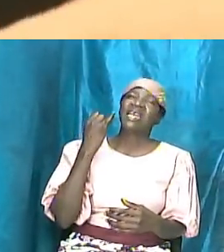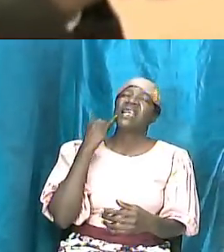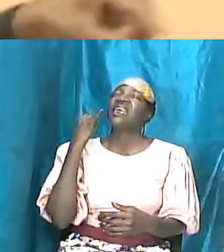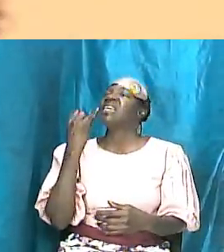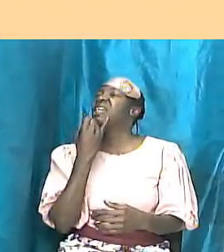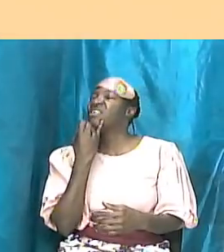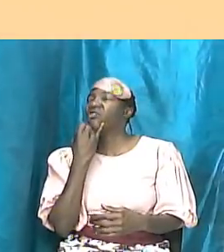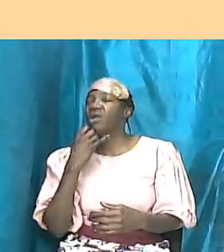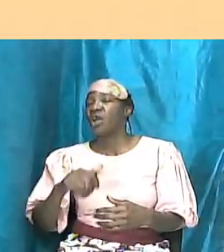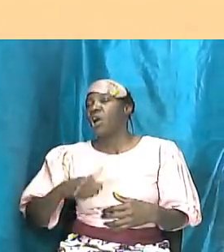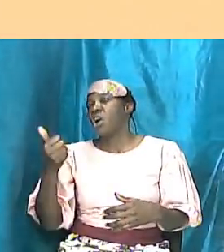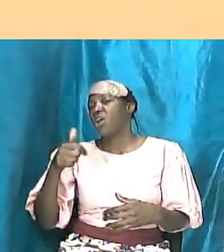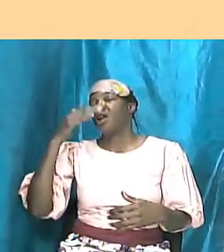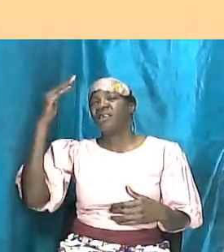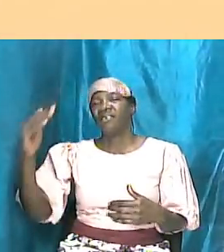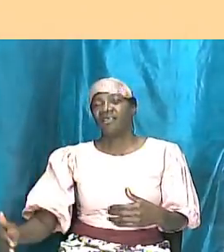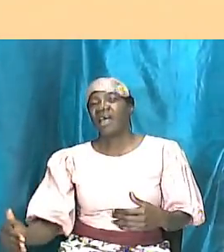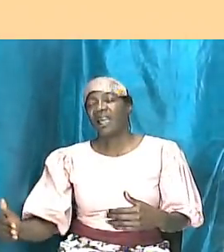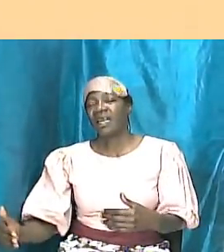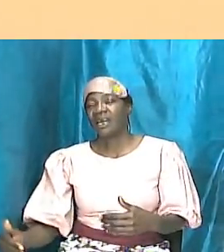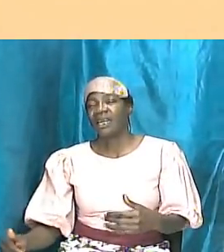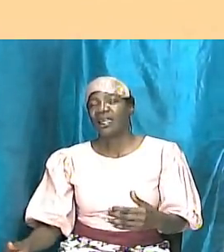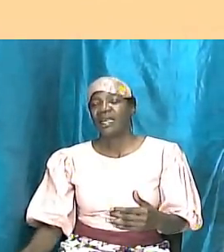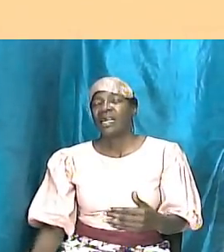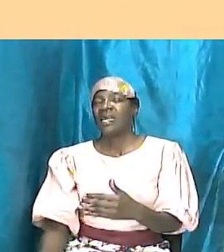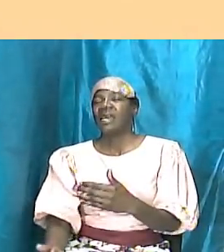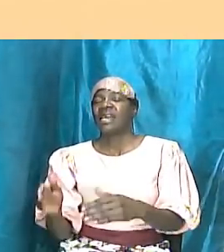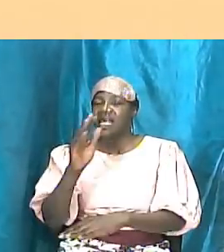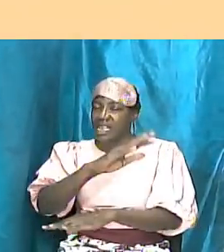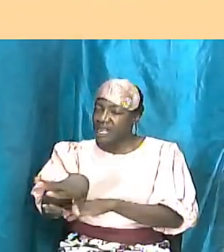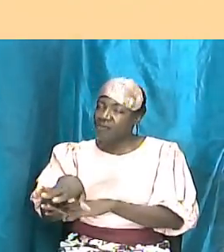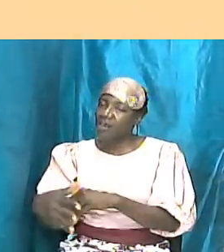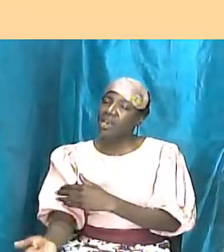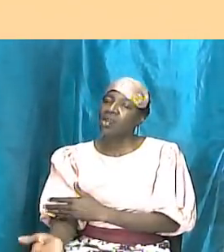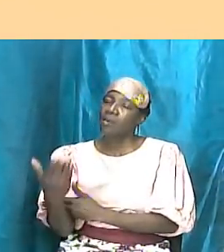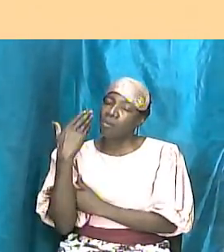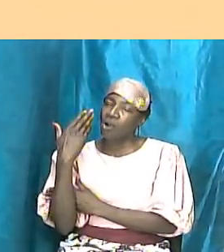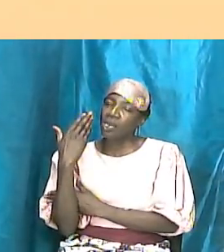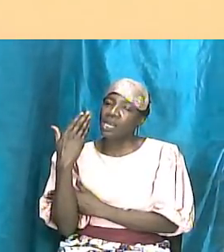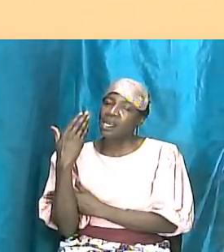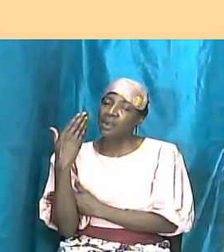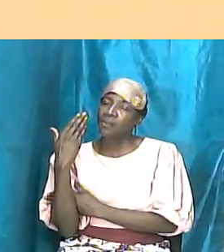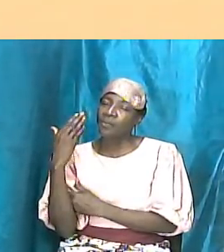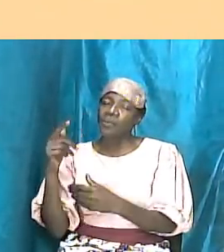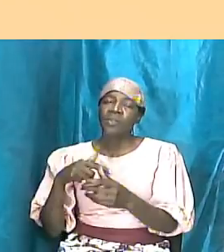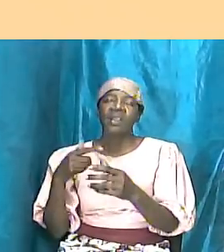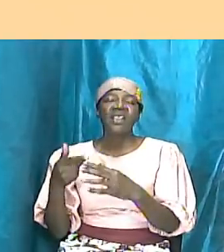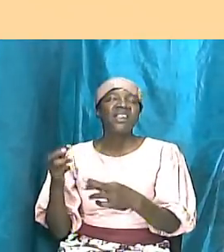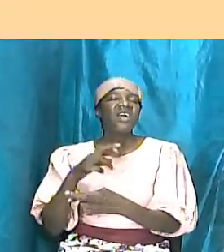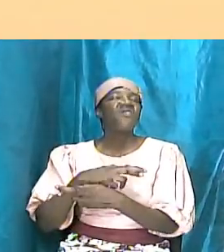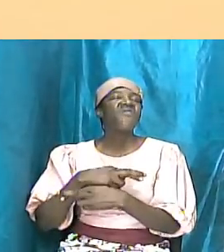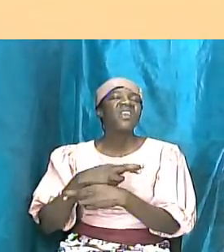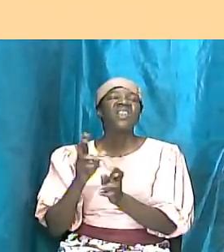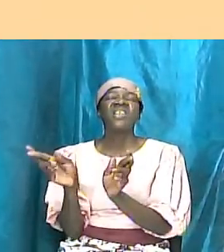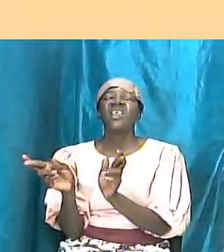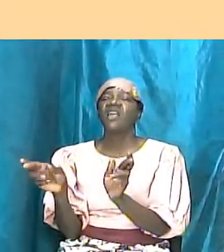other side, the evening and the morning, and their redemption was